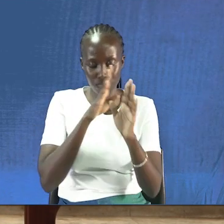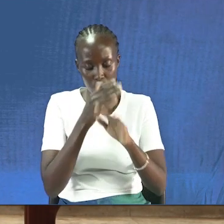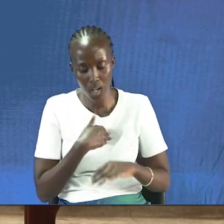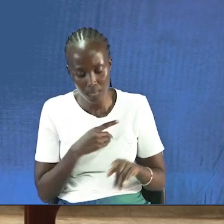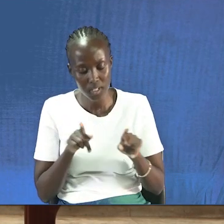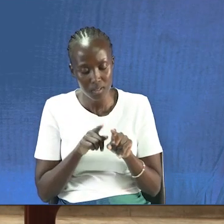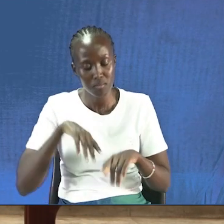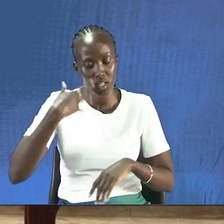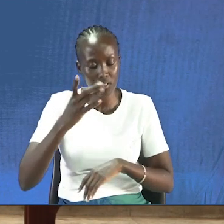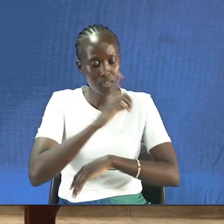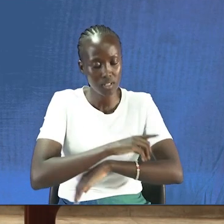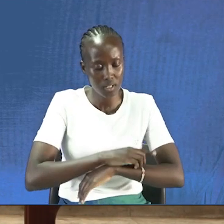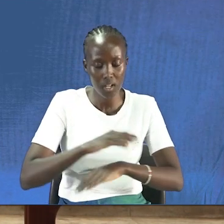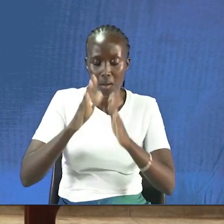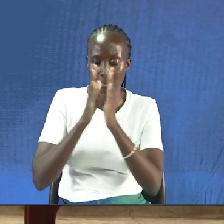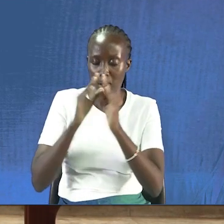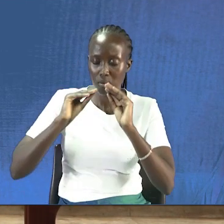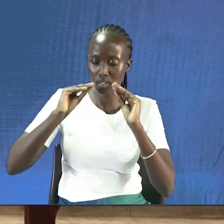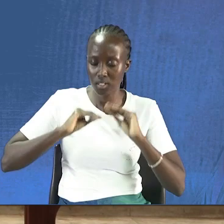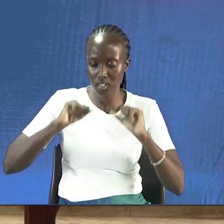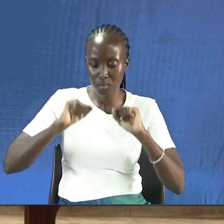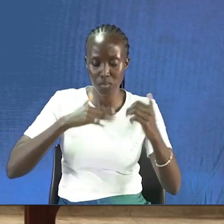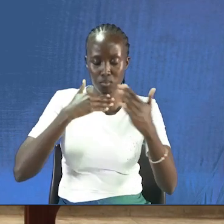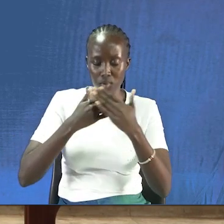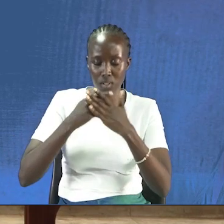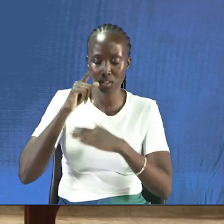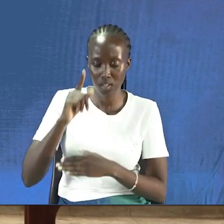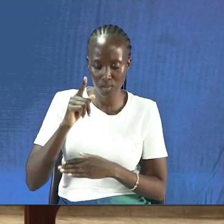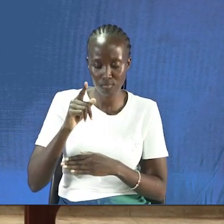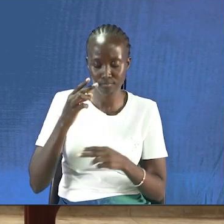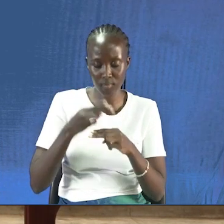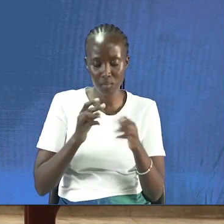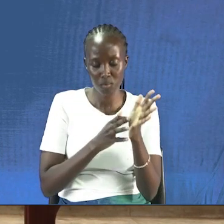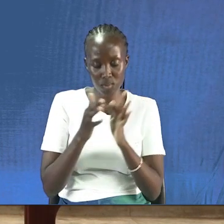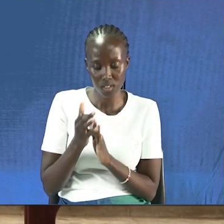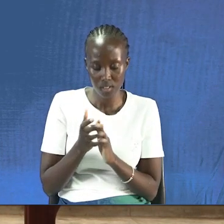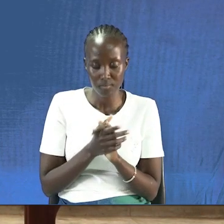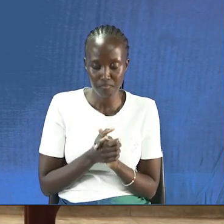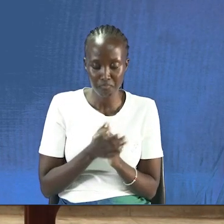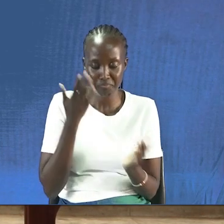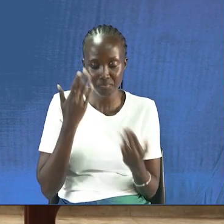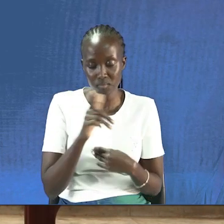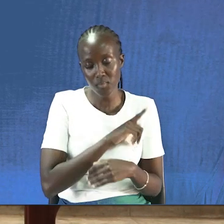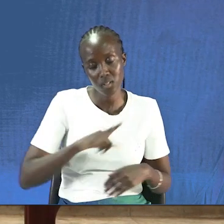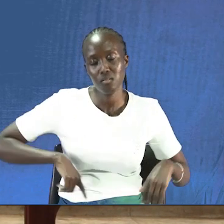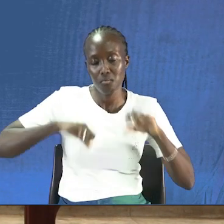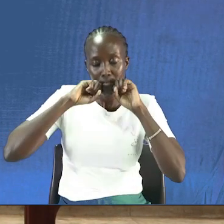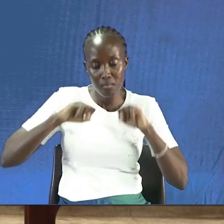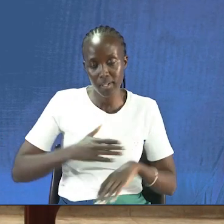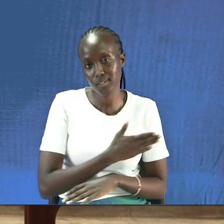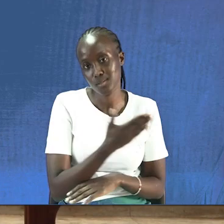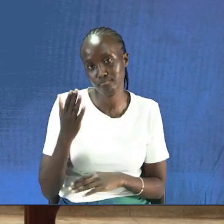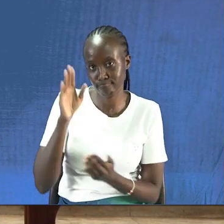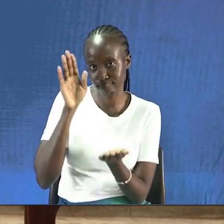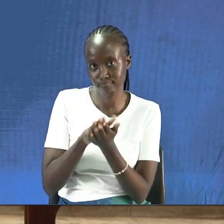of thanksgiving in the mighty name of Jesus. May the Lord bless you. May the Lord keep you. May the